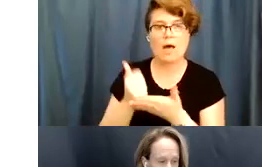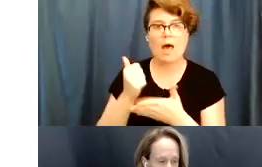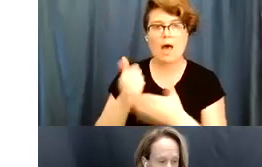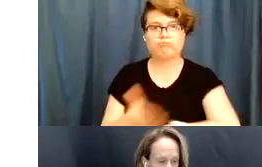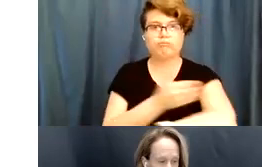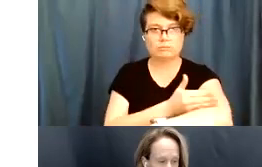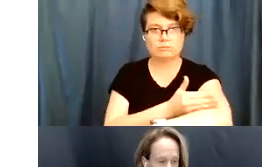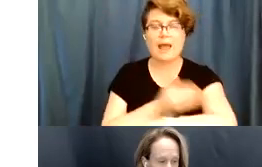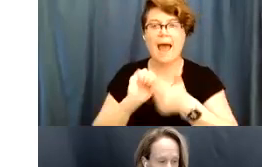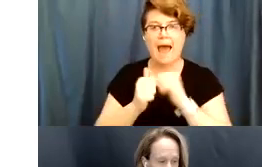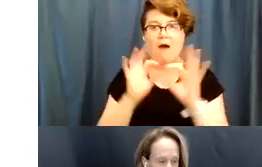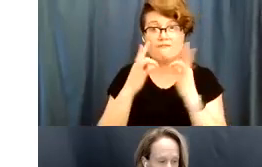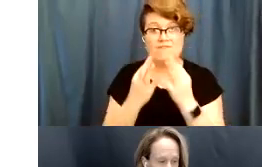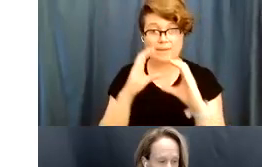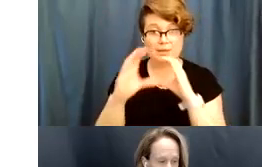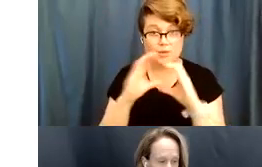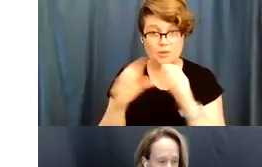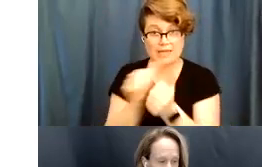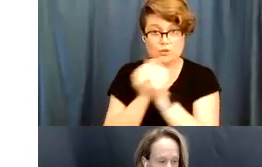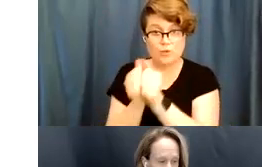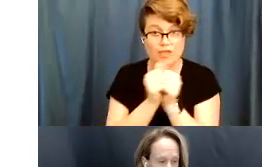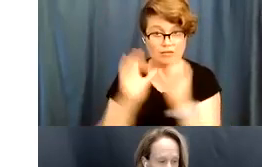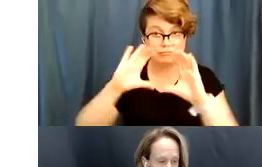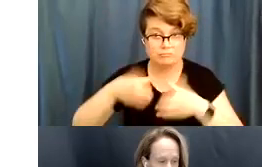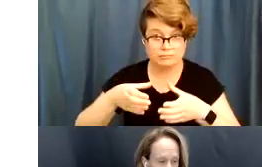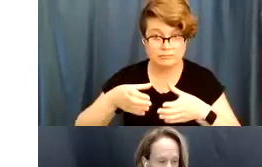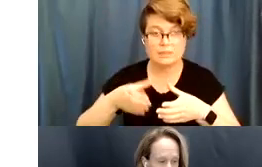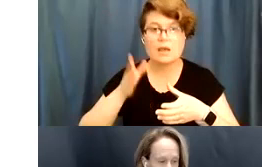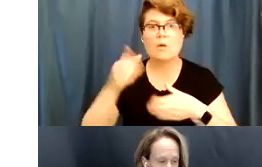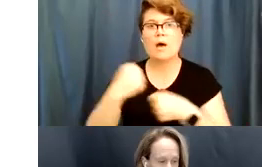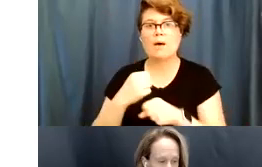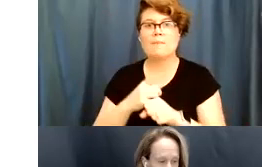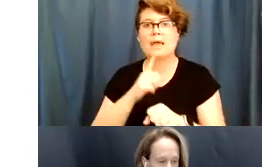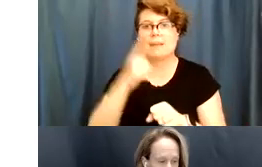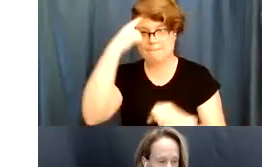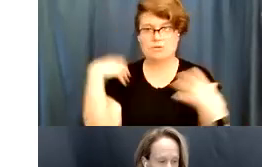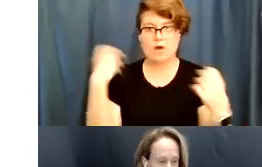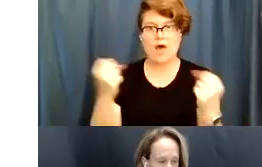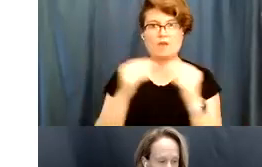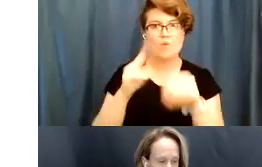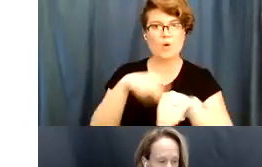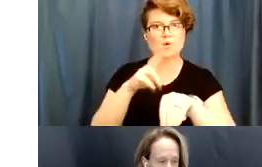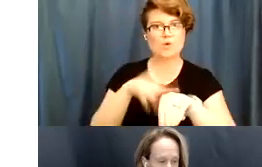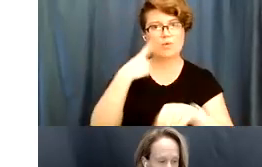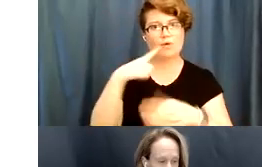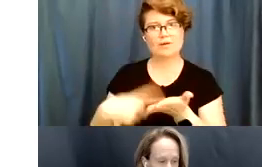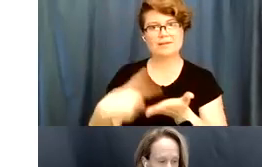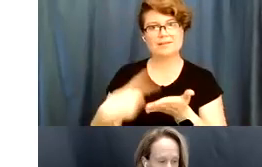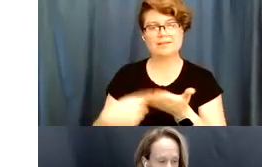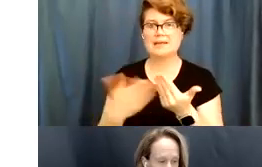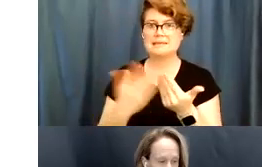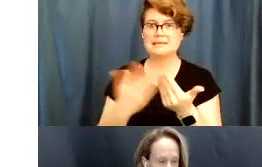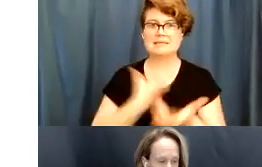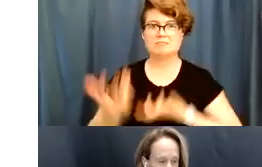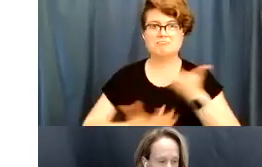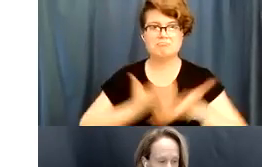which the family communicates as a unit. It will normalize topics of mental health. All right, so it's okay that